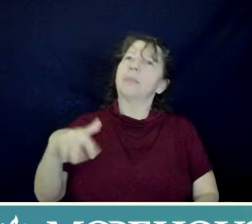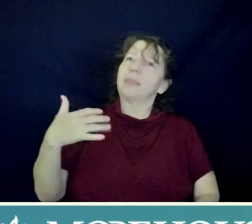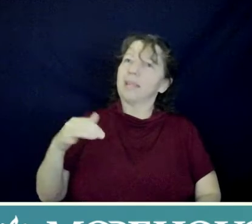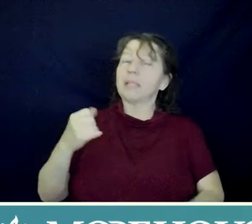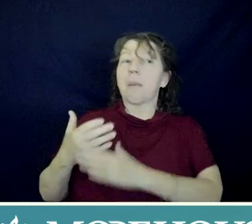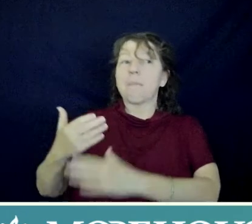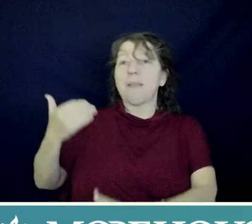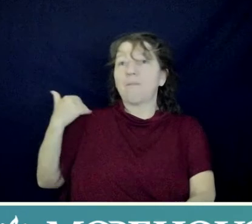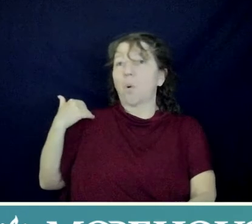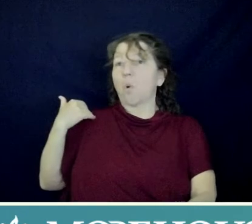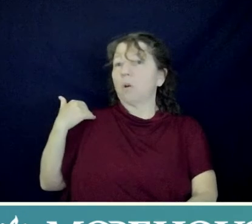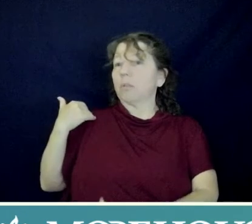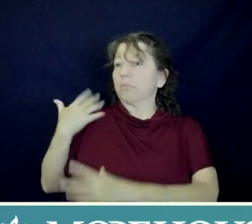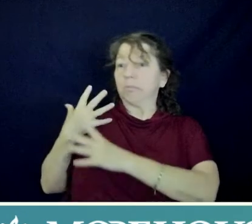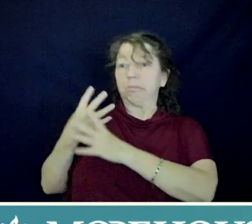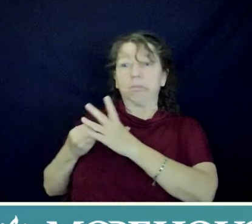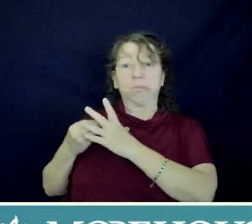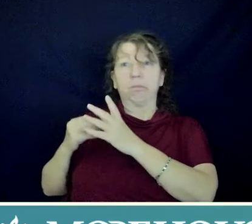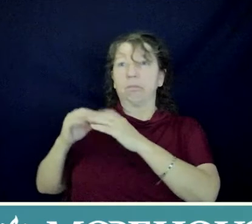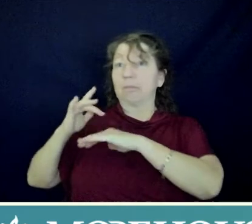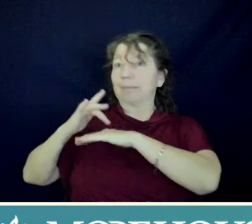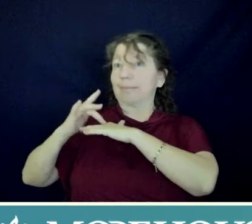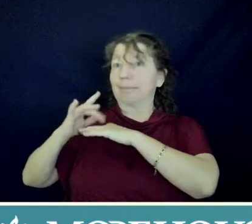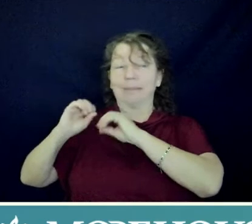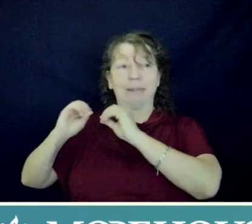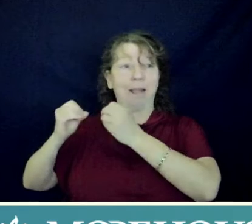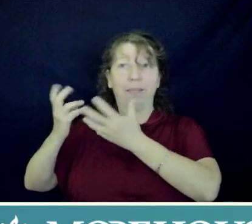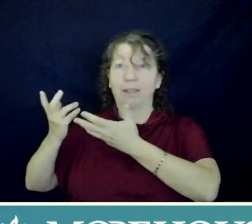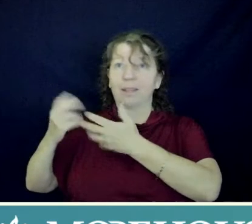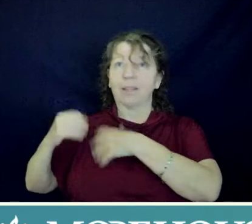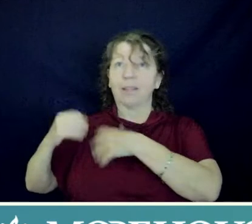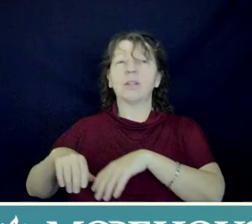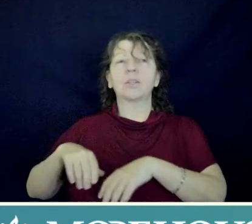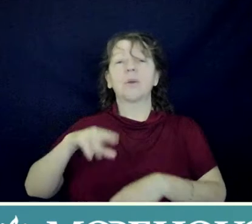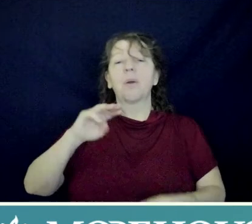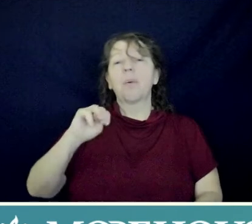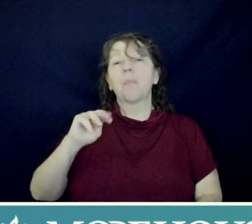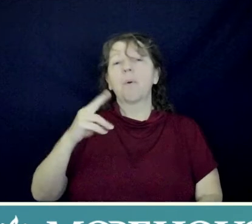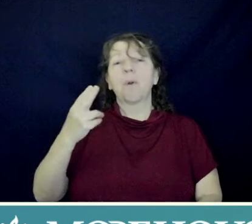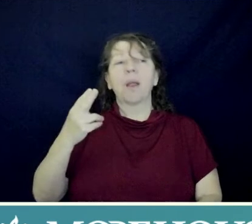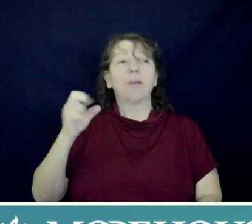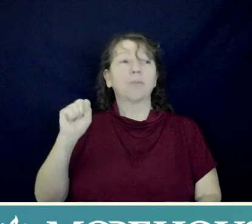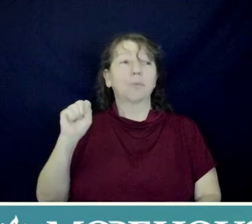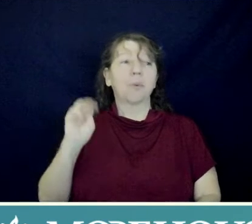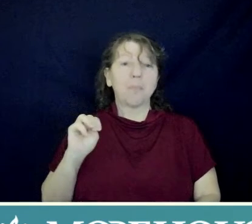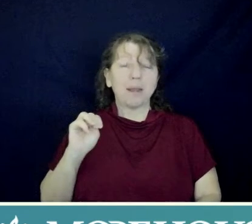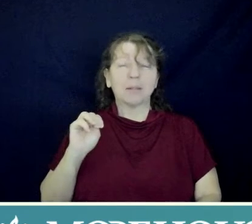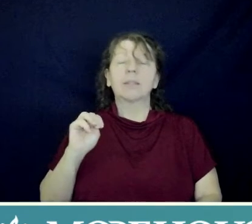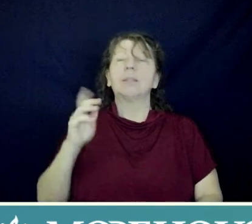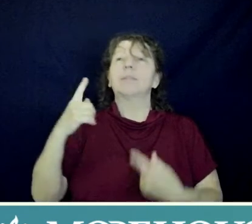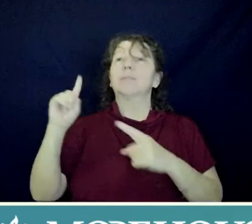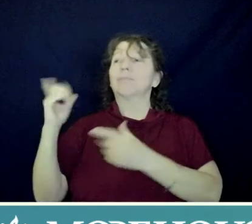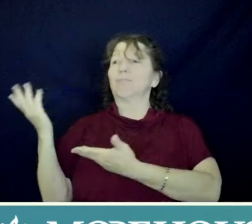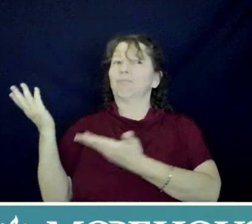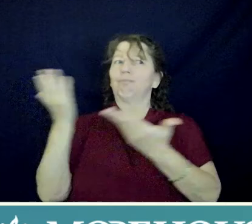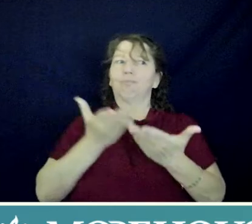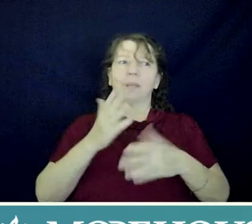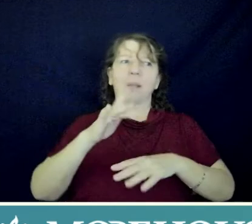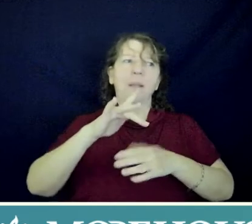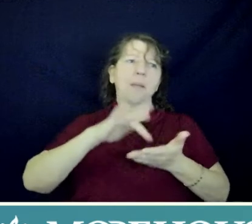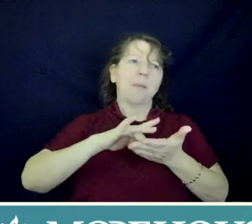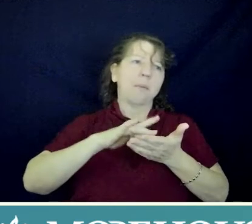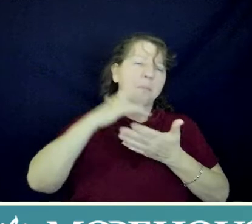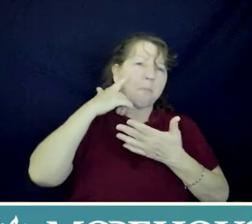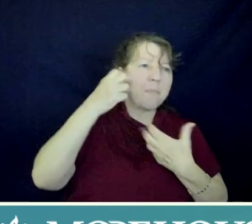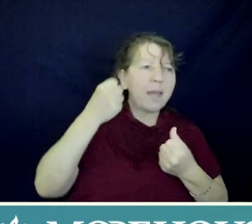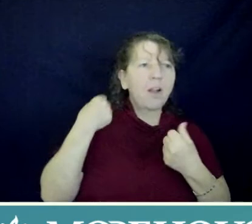not met for our clients. So Morehouse School of Medicine has been able to introduce mental health services as part of HIV care